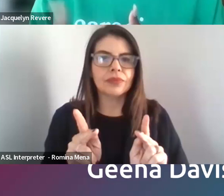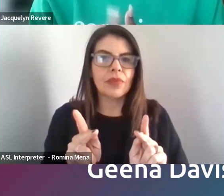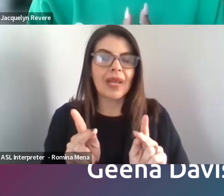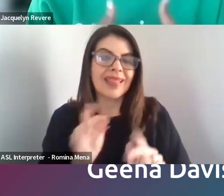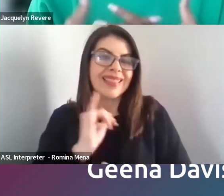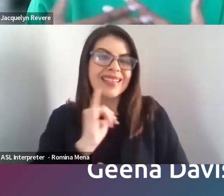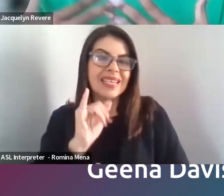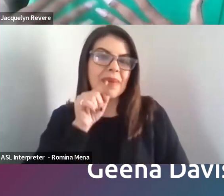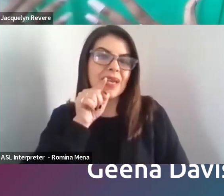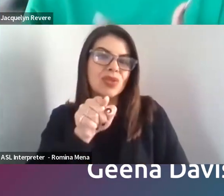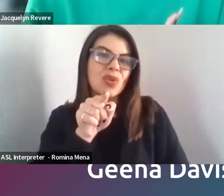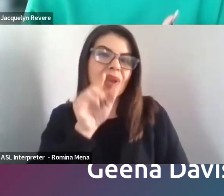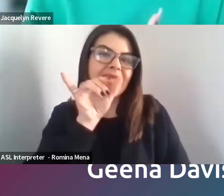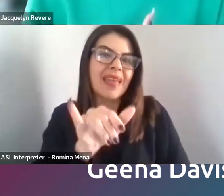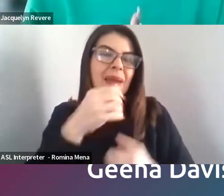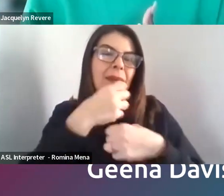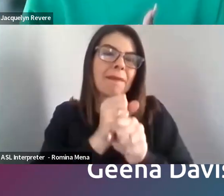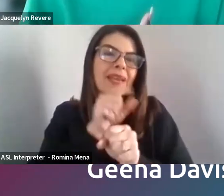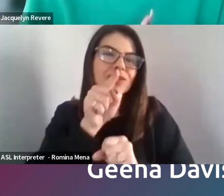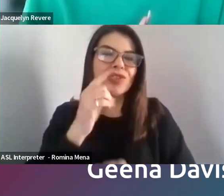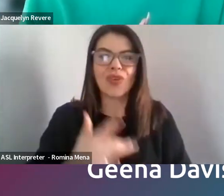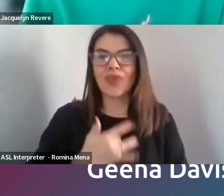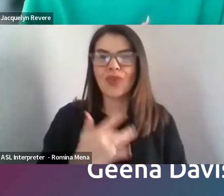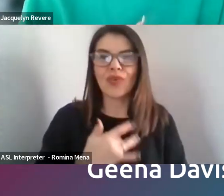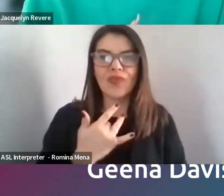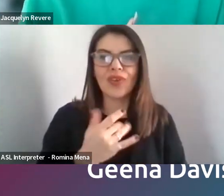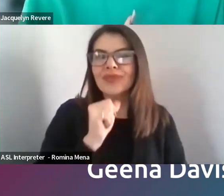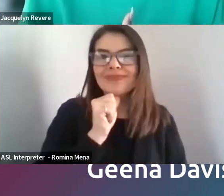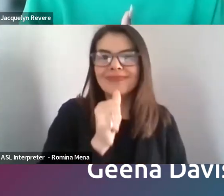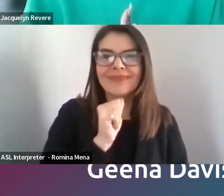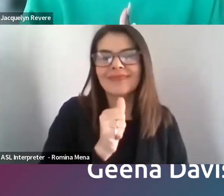you, and that makes you feel